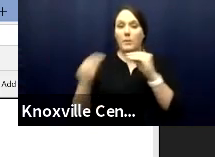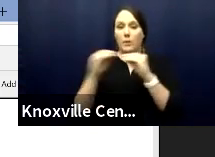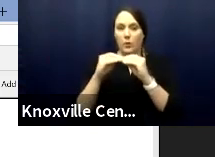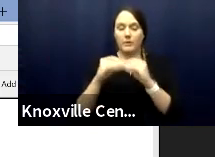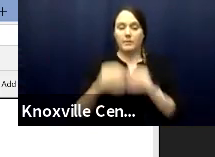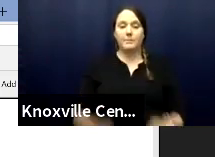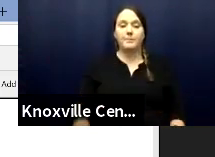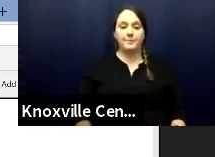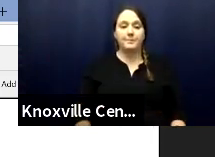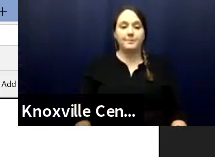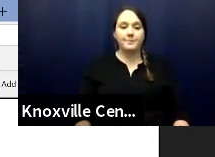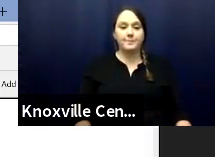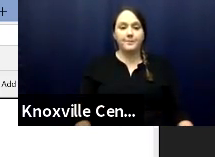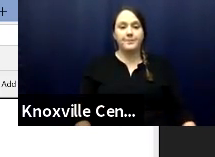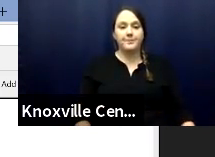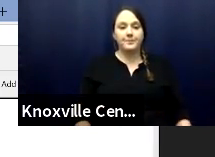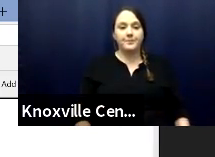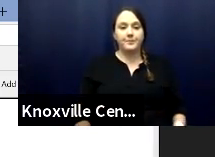Next slide.